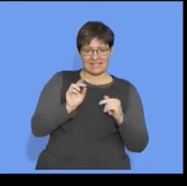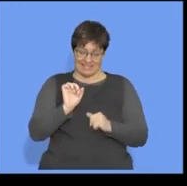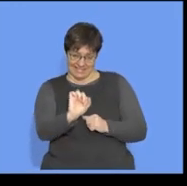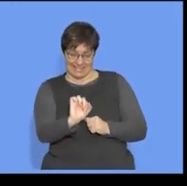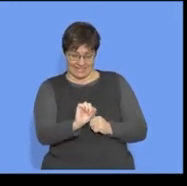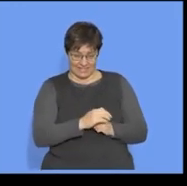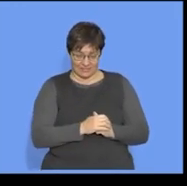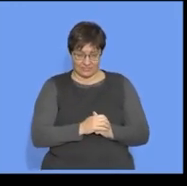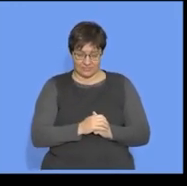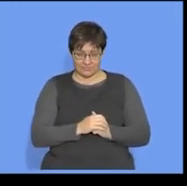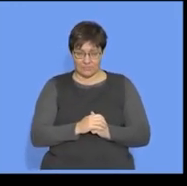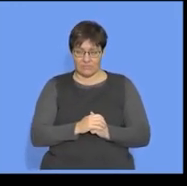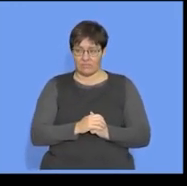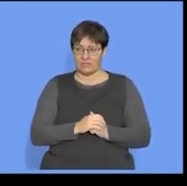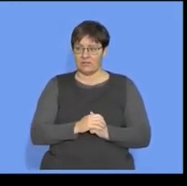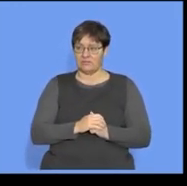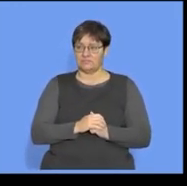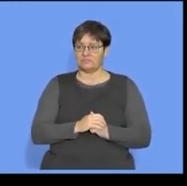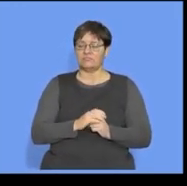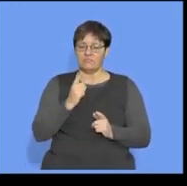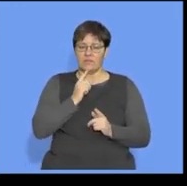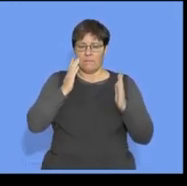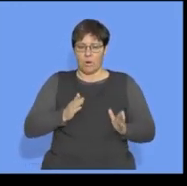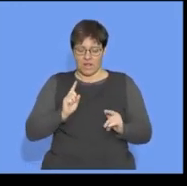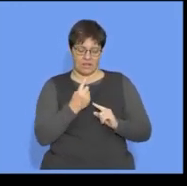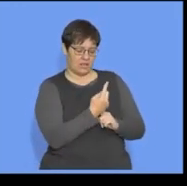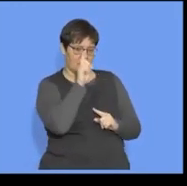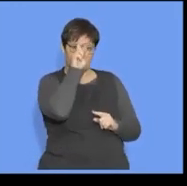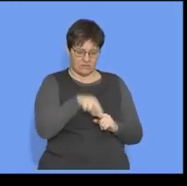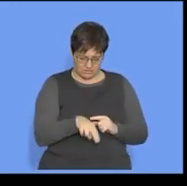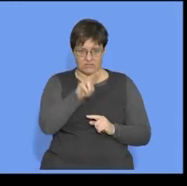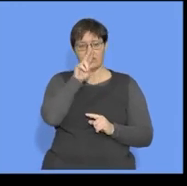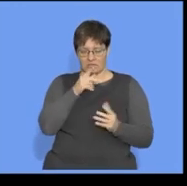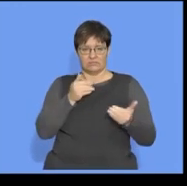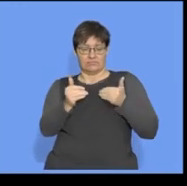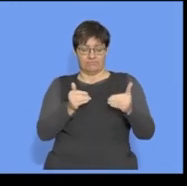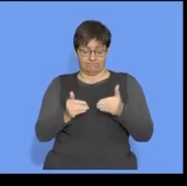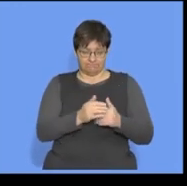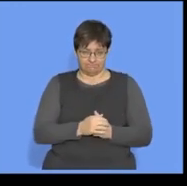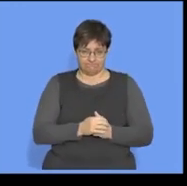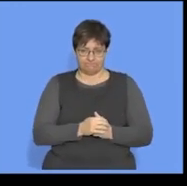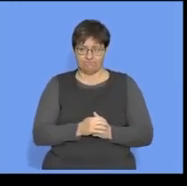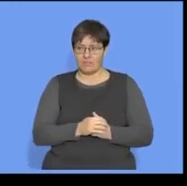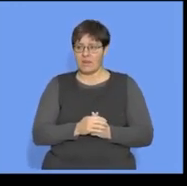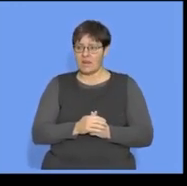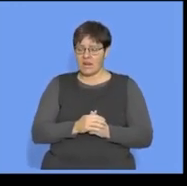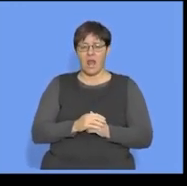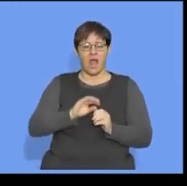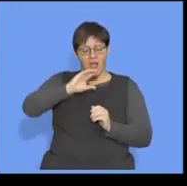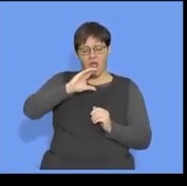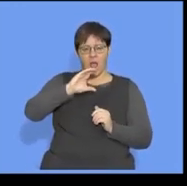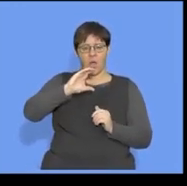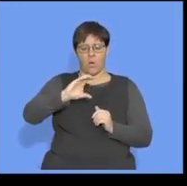other function of the ear, and the orientation of the body. Then we've got this